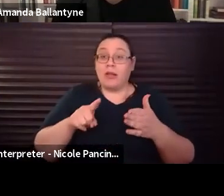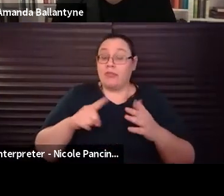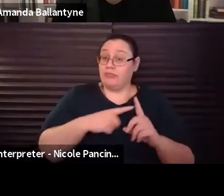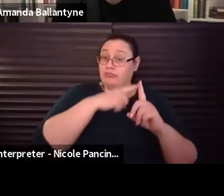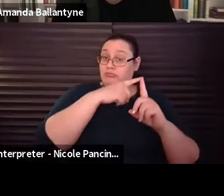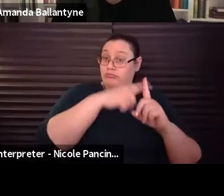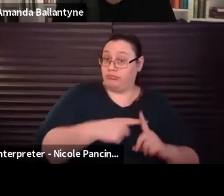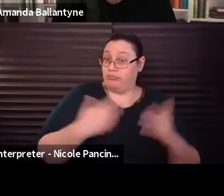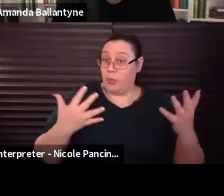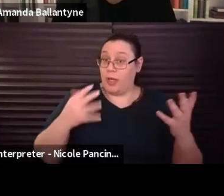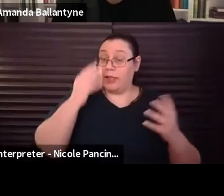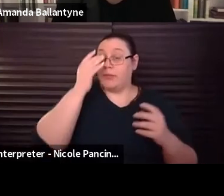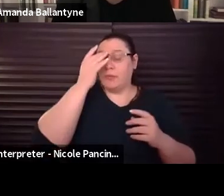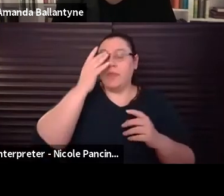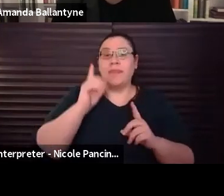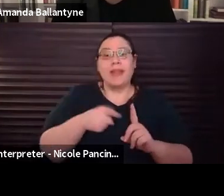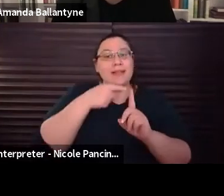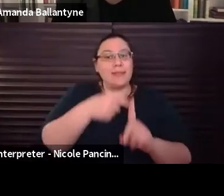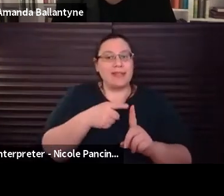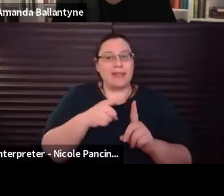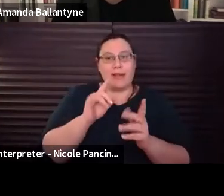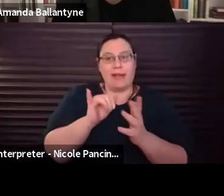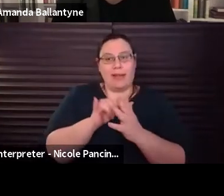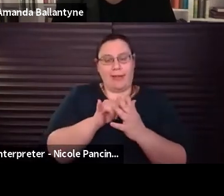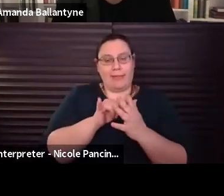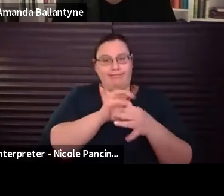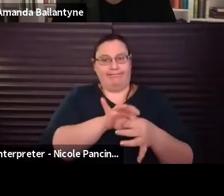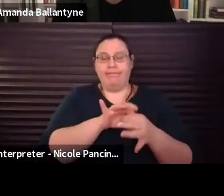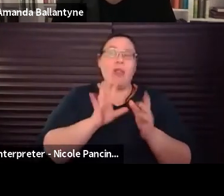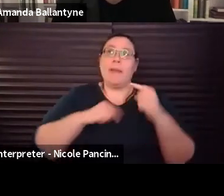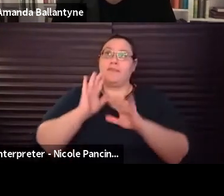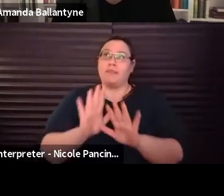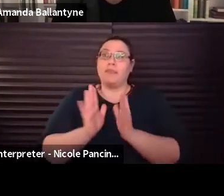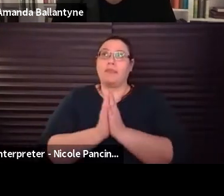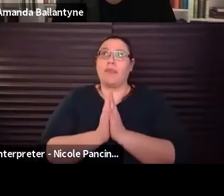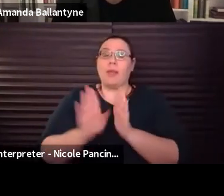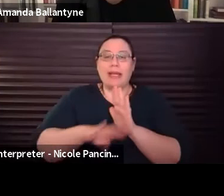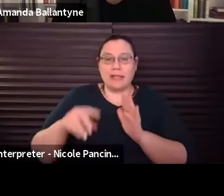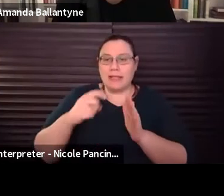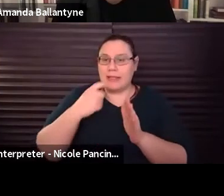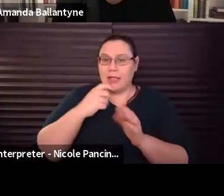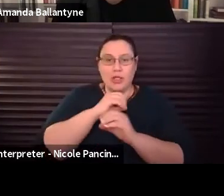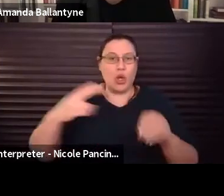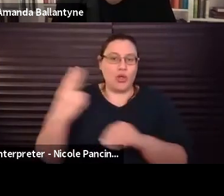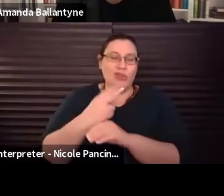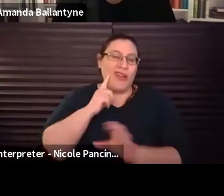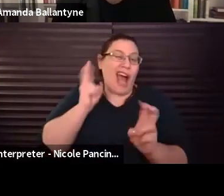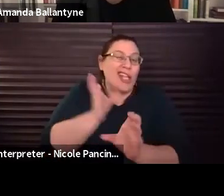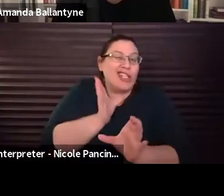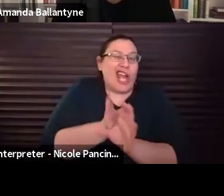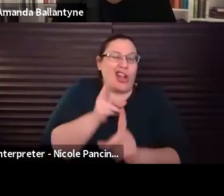it are specifically that it addresses the use. It basically says no use of psychological profiling or